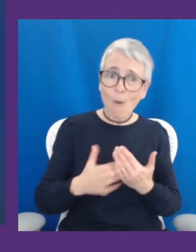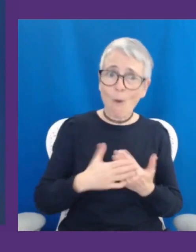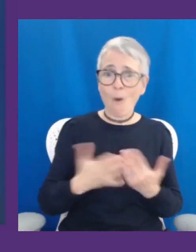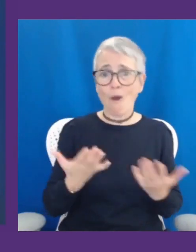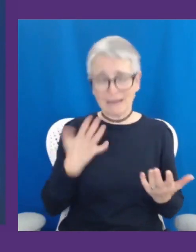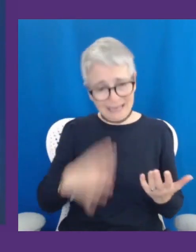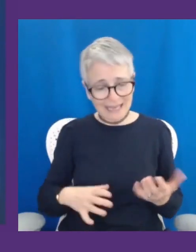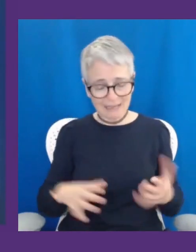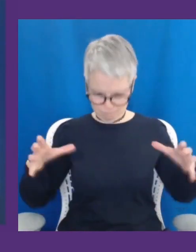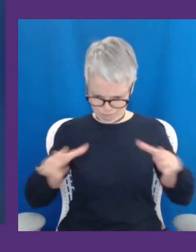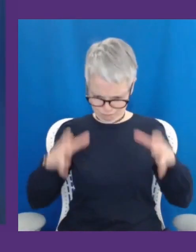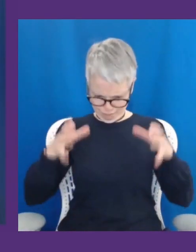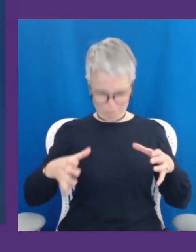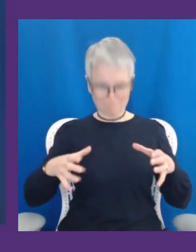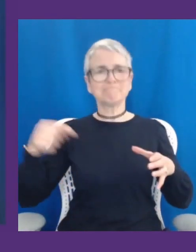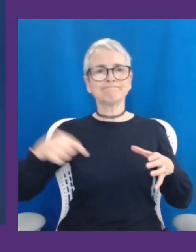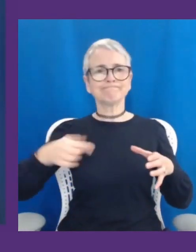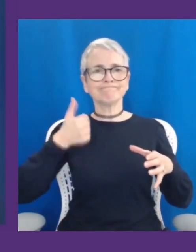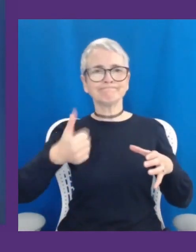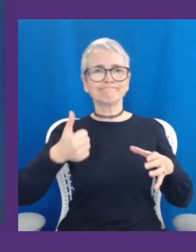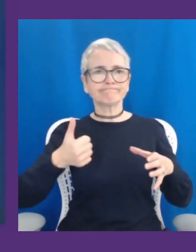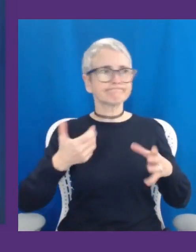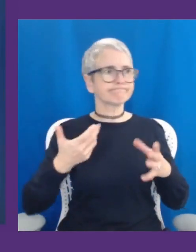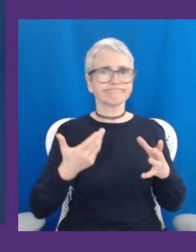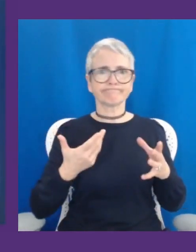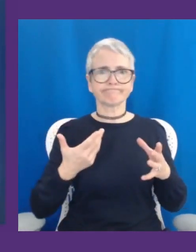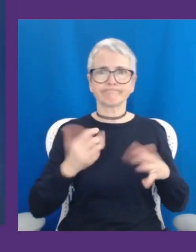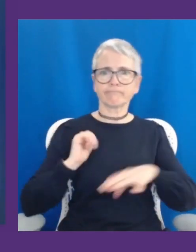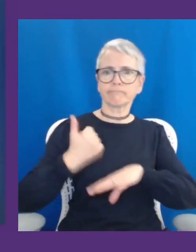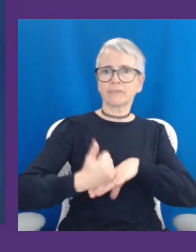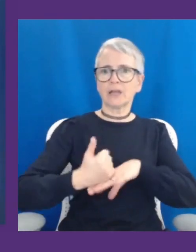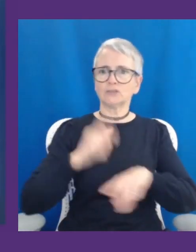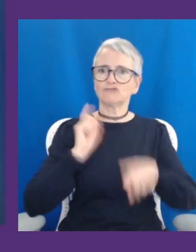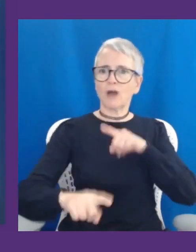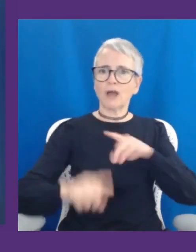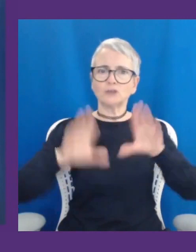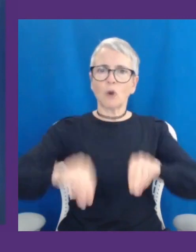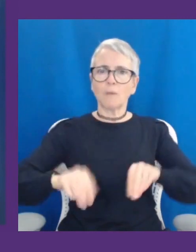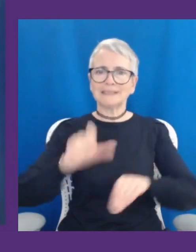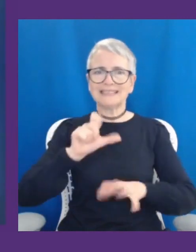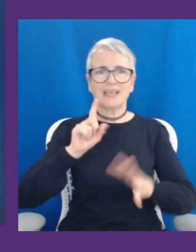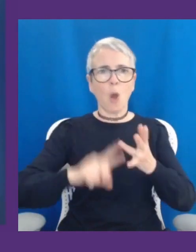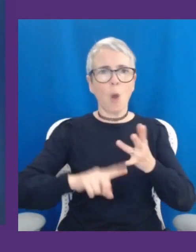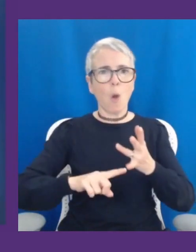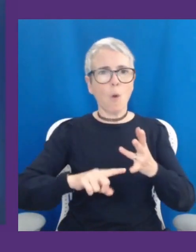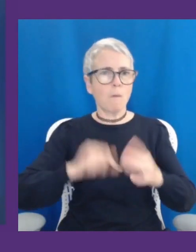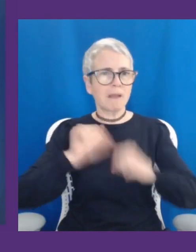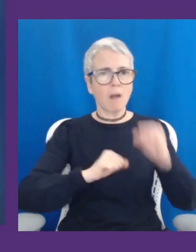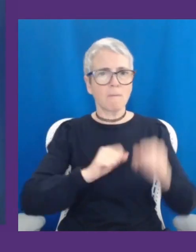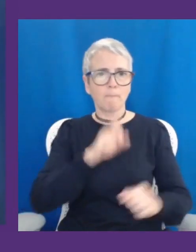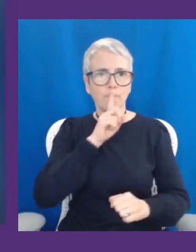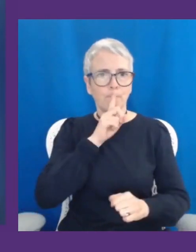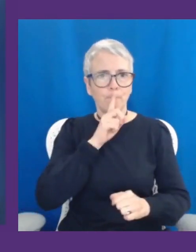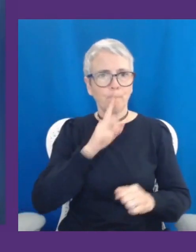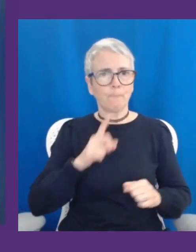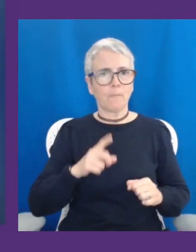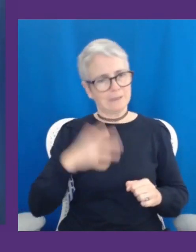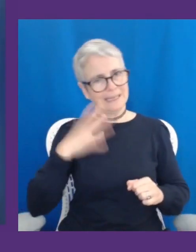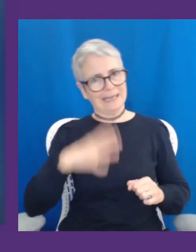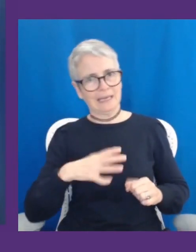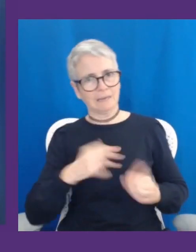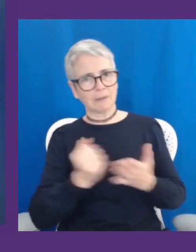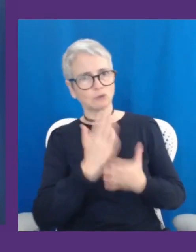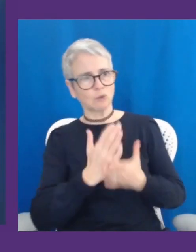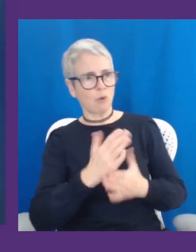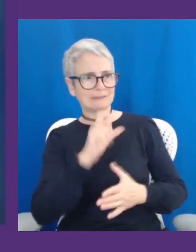it was a campaign to end CEO silence and build in C-suite accountability. And now we have